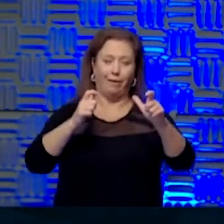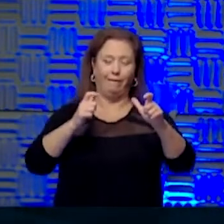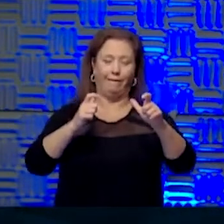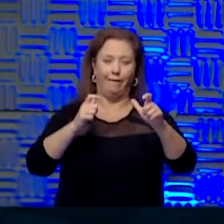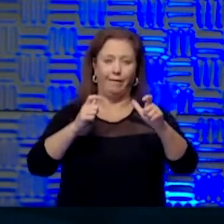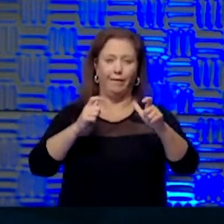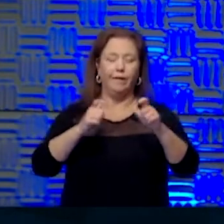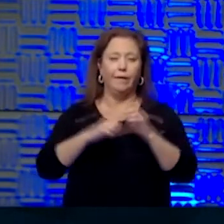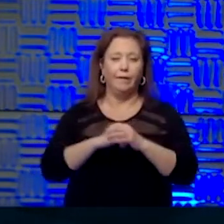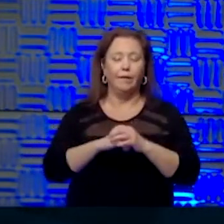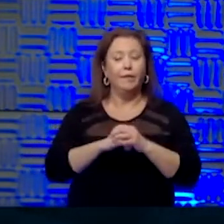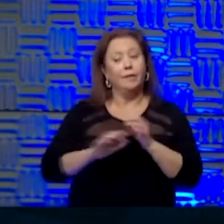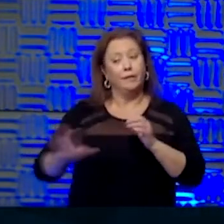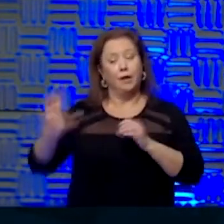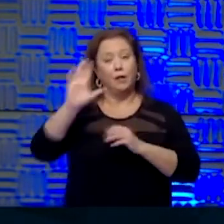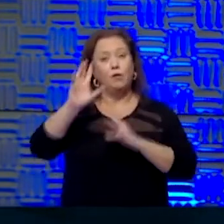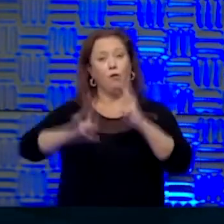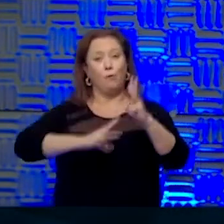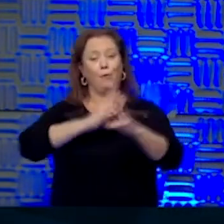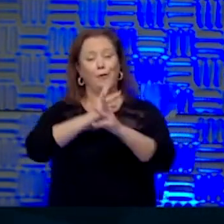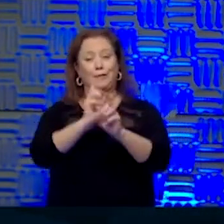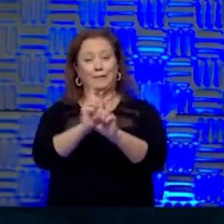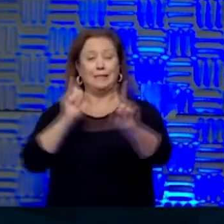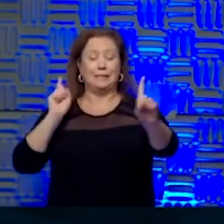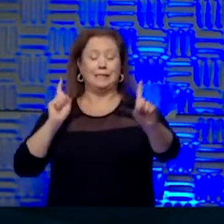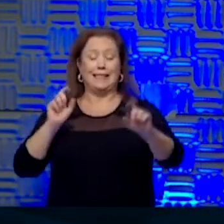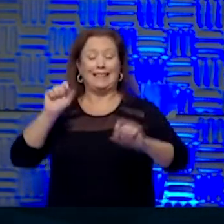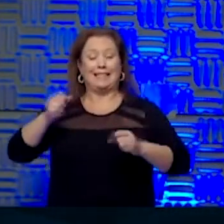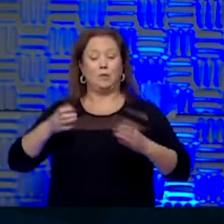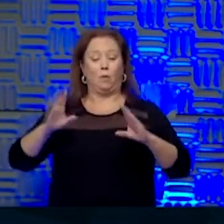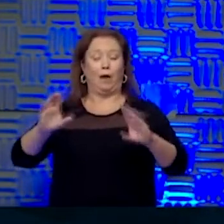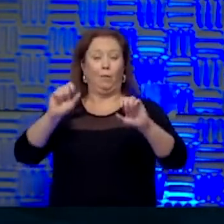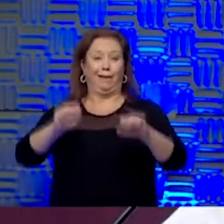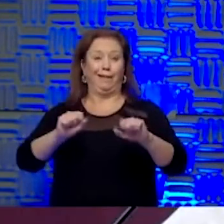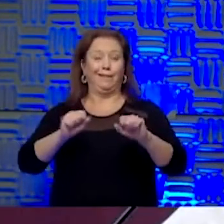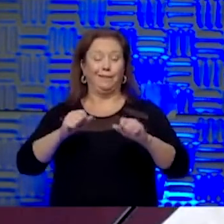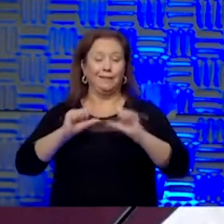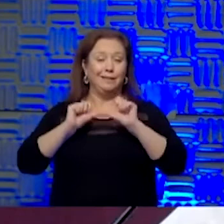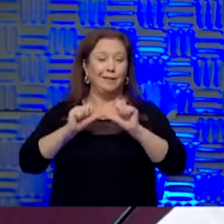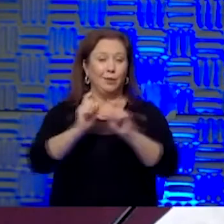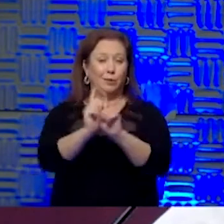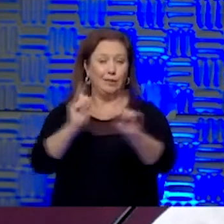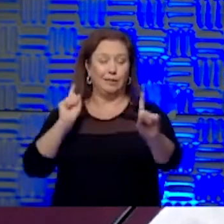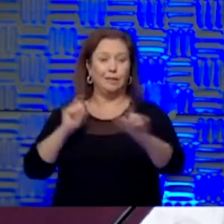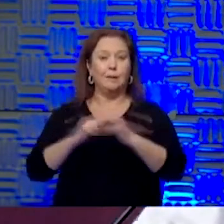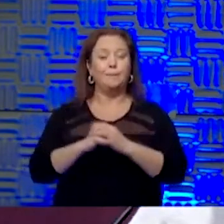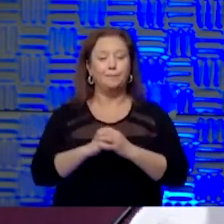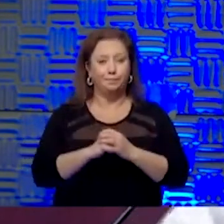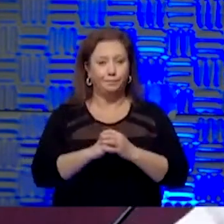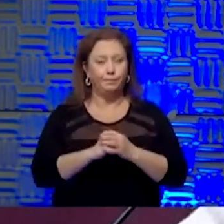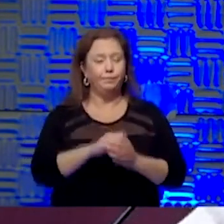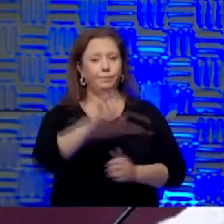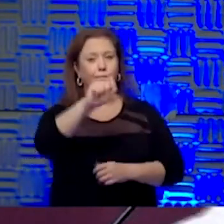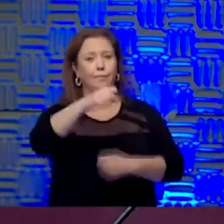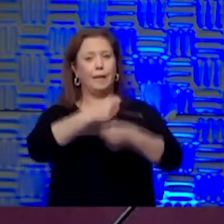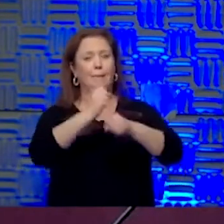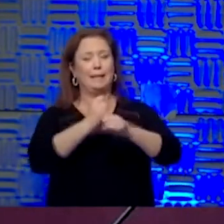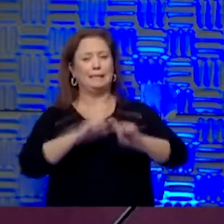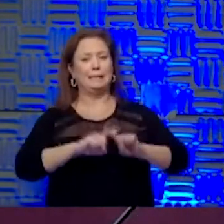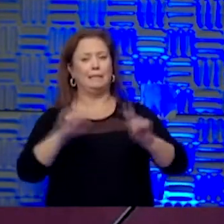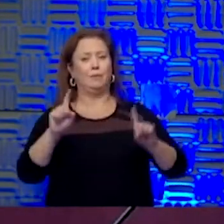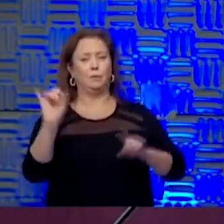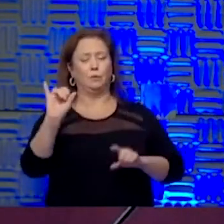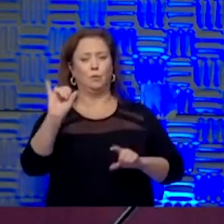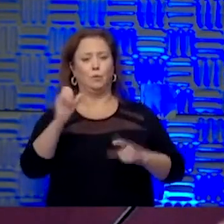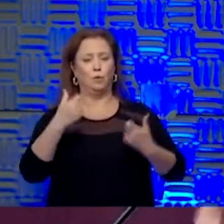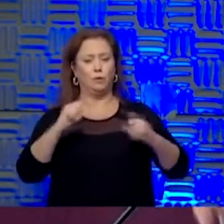do, in your world of distancing, it's a way that we distance. Yeah, I think that it makes such a difference, too, because when we